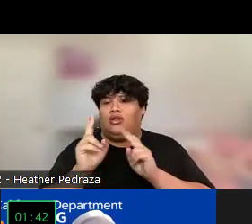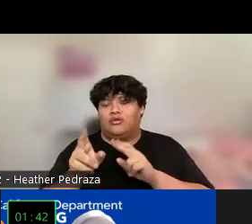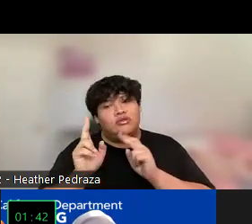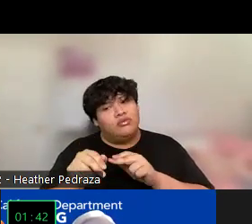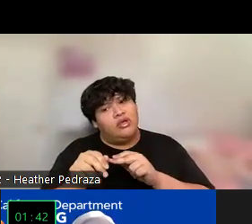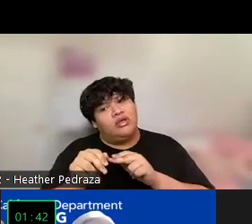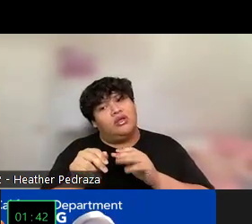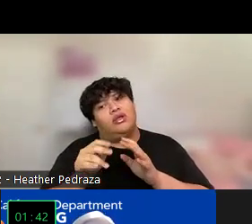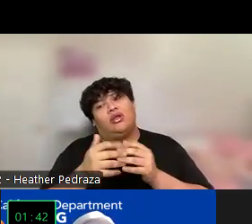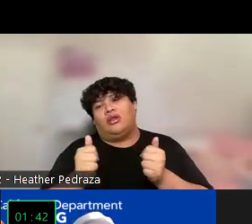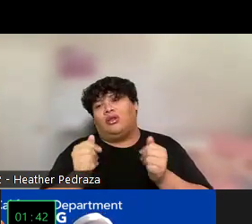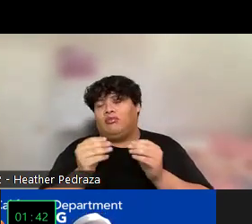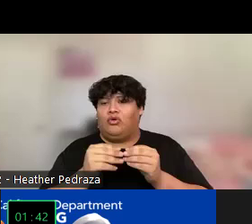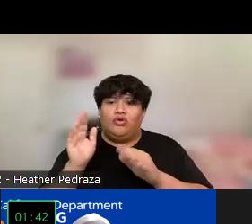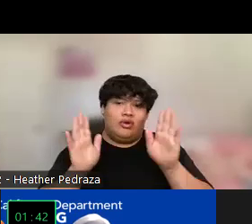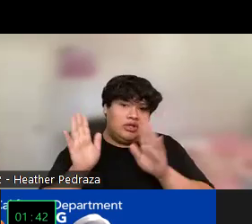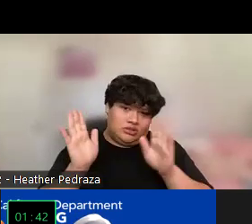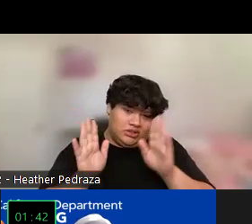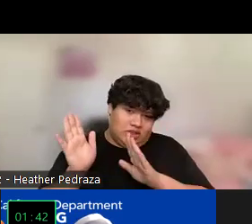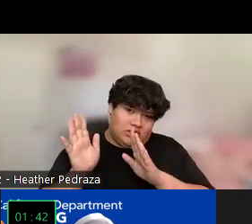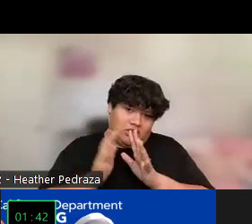comments, any more raised hands.